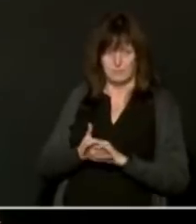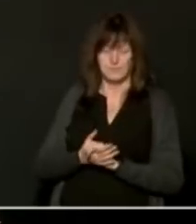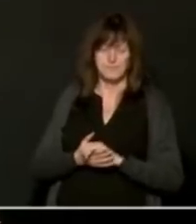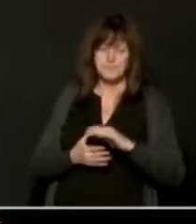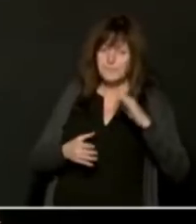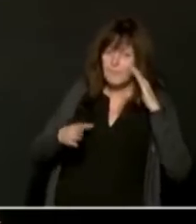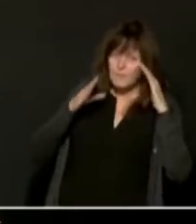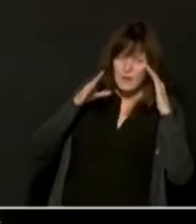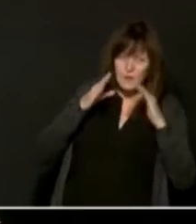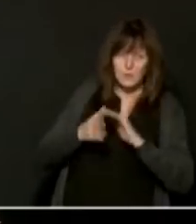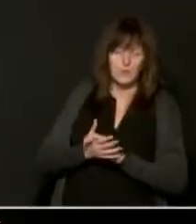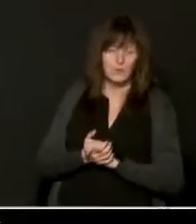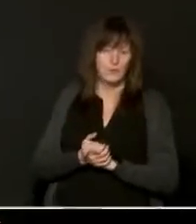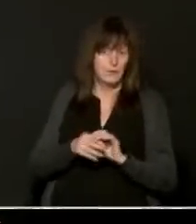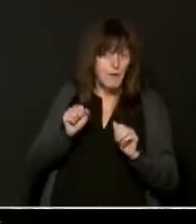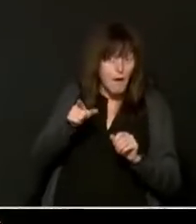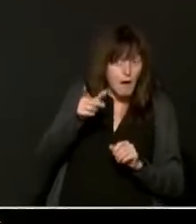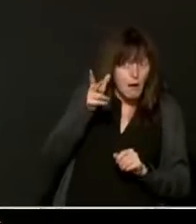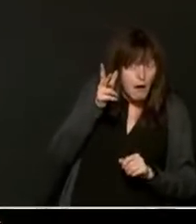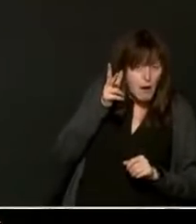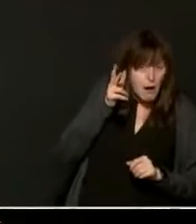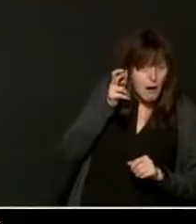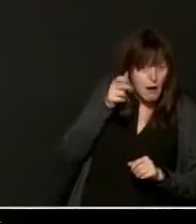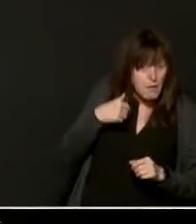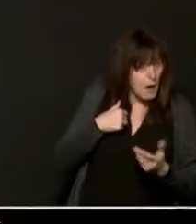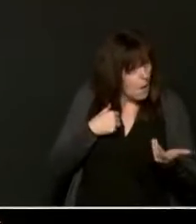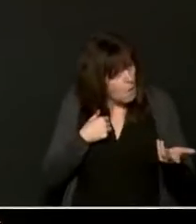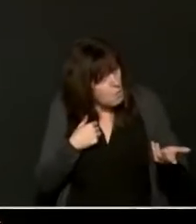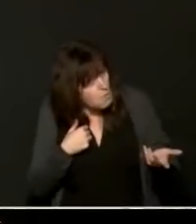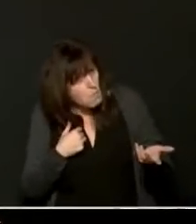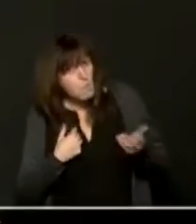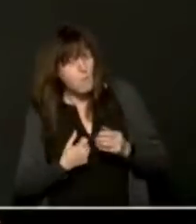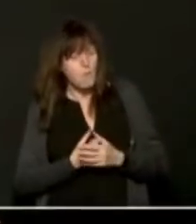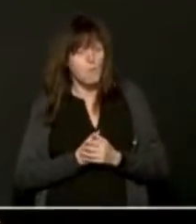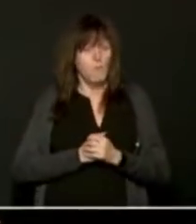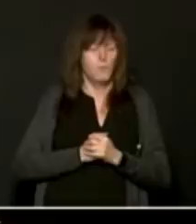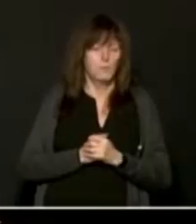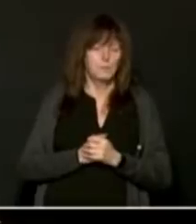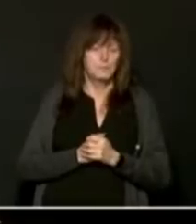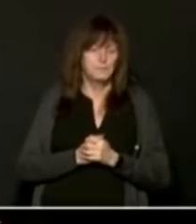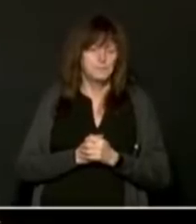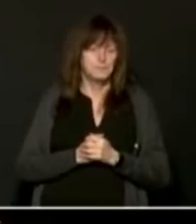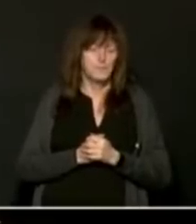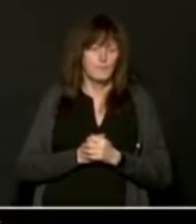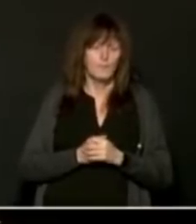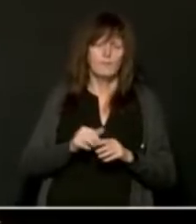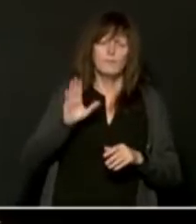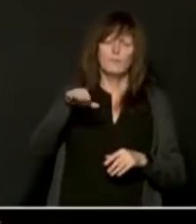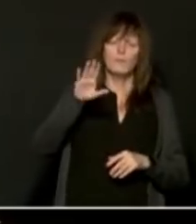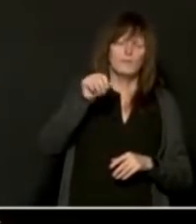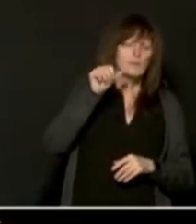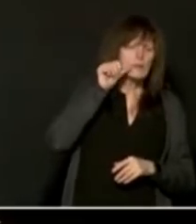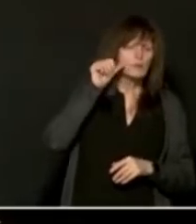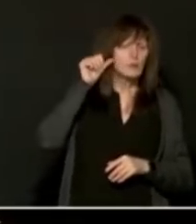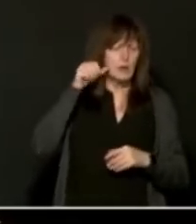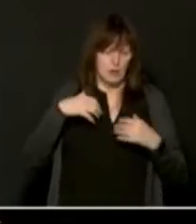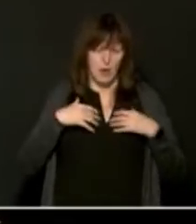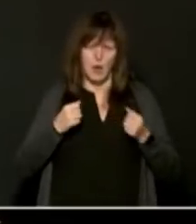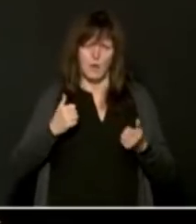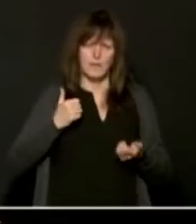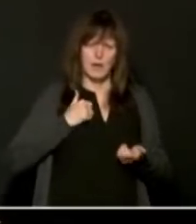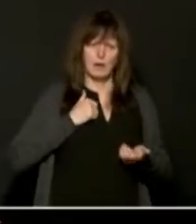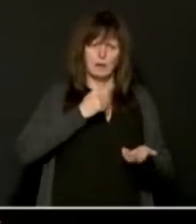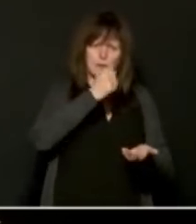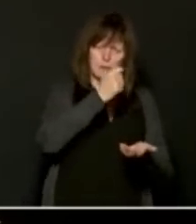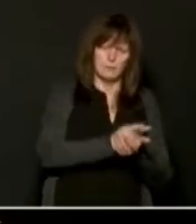Yes. Yes. Perfect. So my question is, yesterday Health Canada approved the Pfizer vaccine for